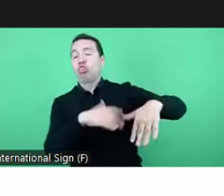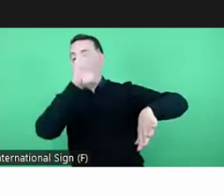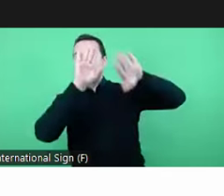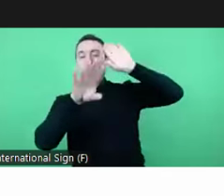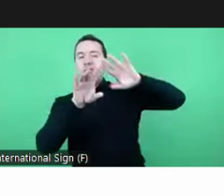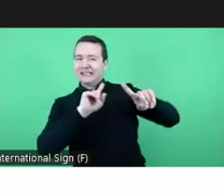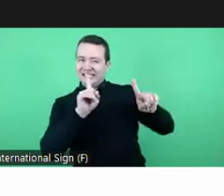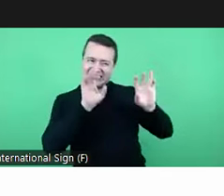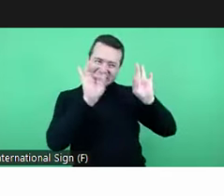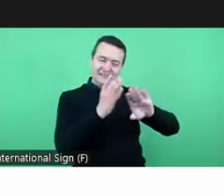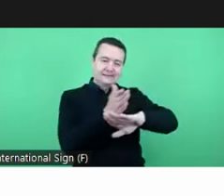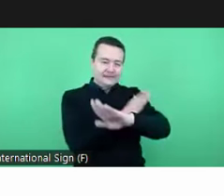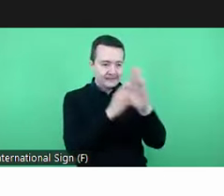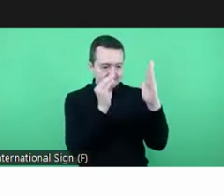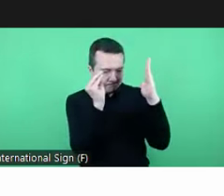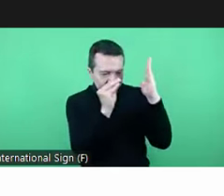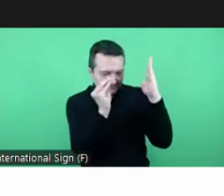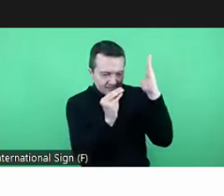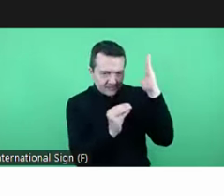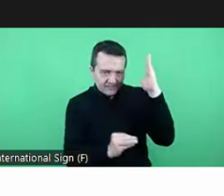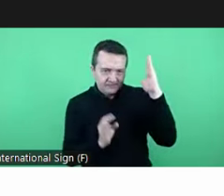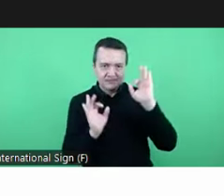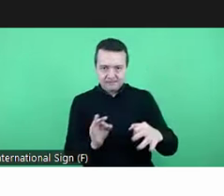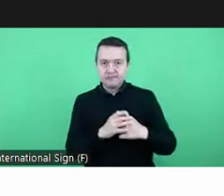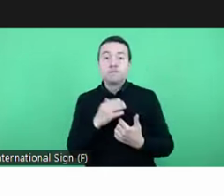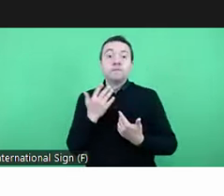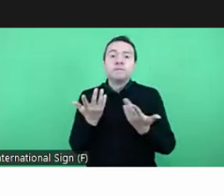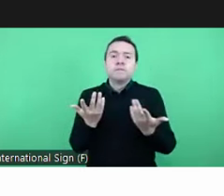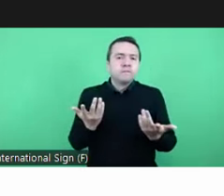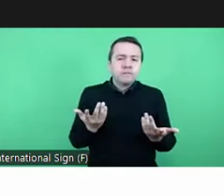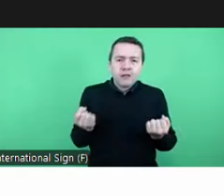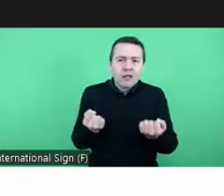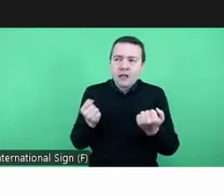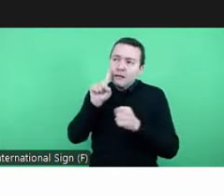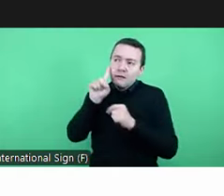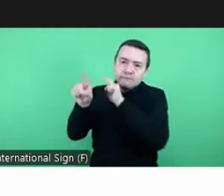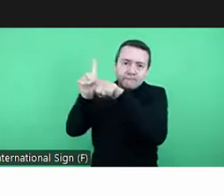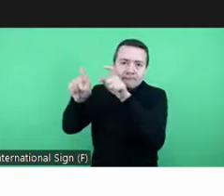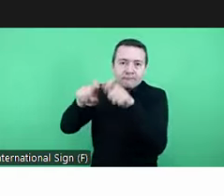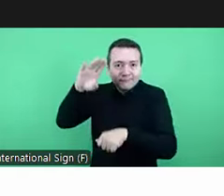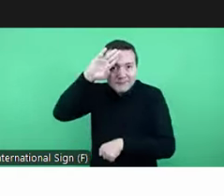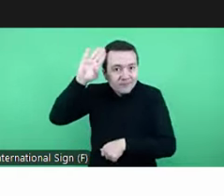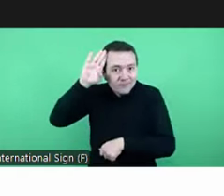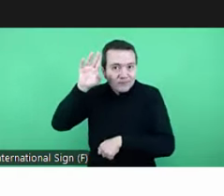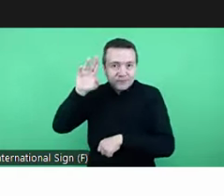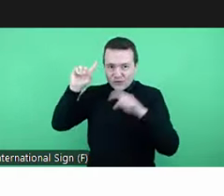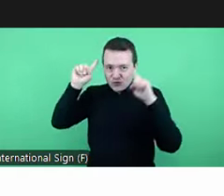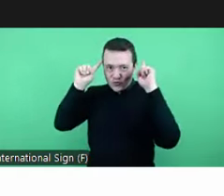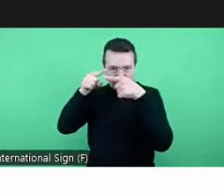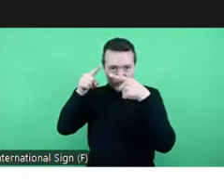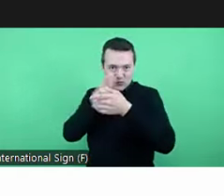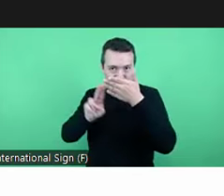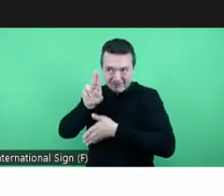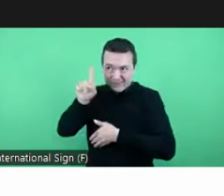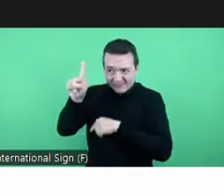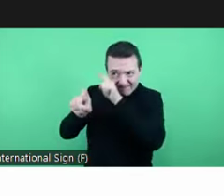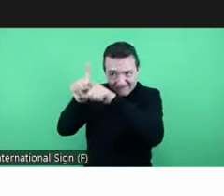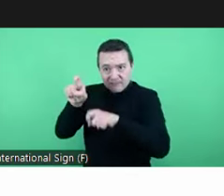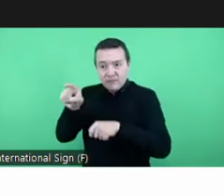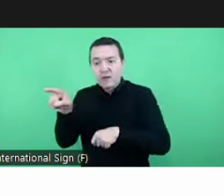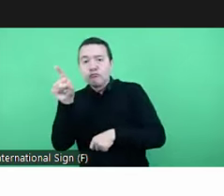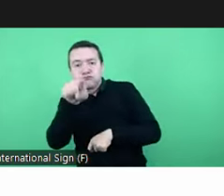en instancias de There are consulta a la efforts academia, a in los usuarios, spaces a los for consulting prestadores, al academia, programa users, de